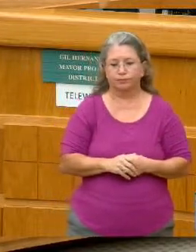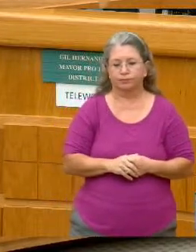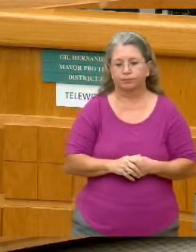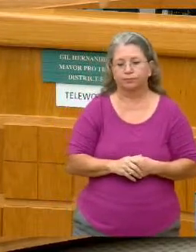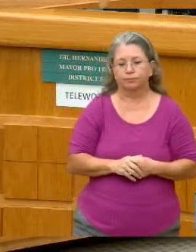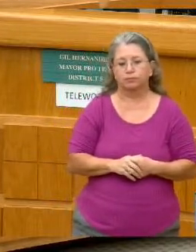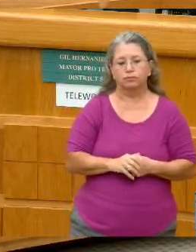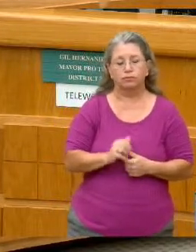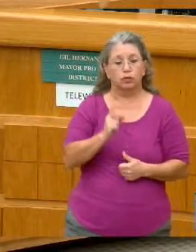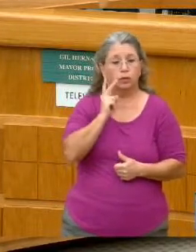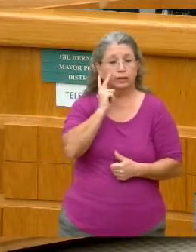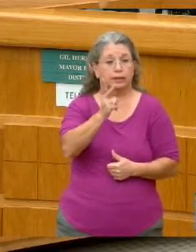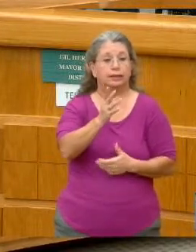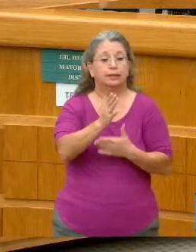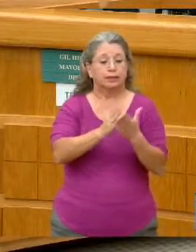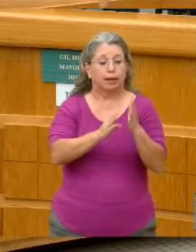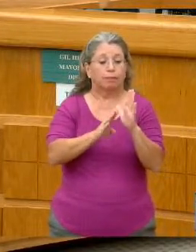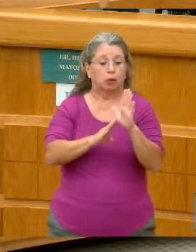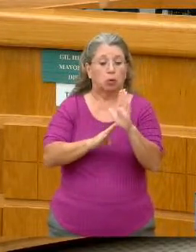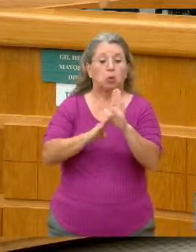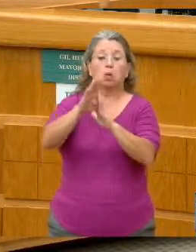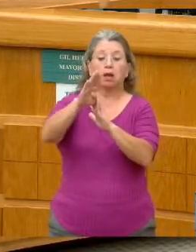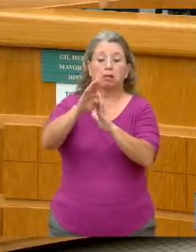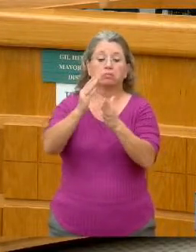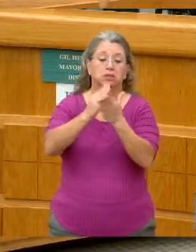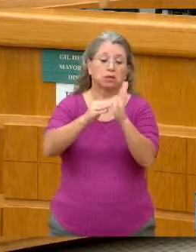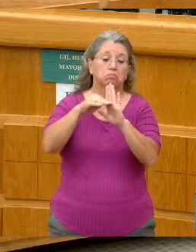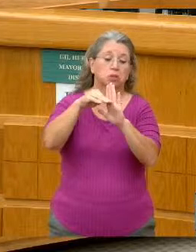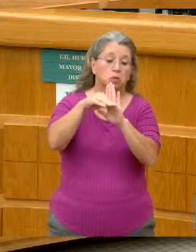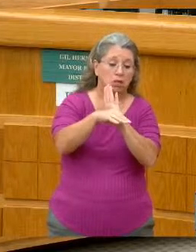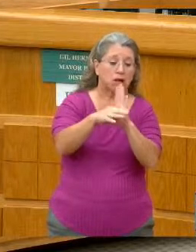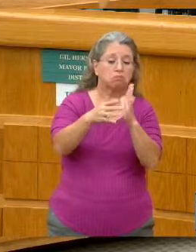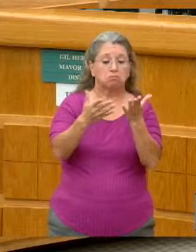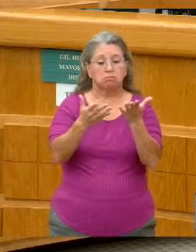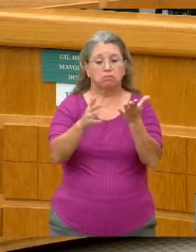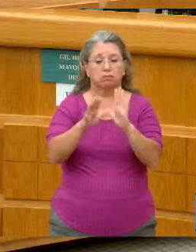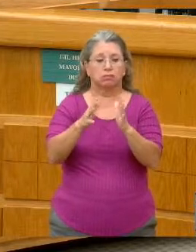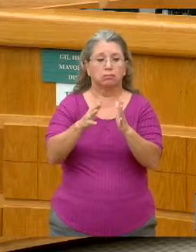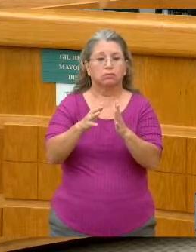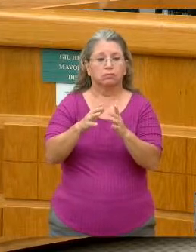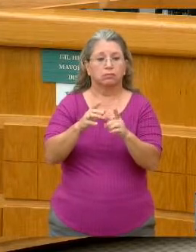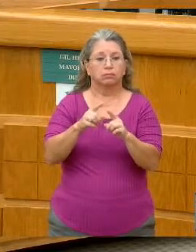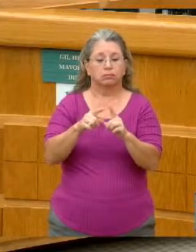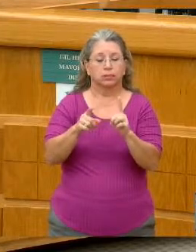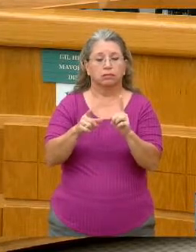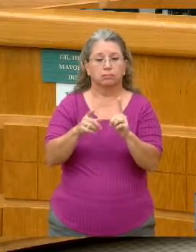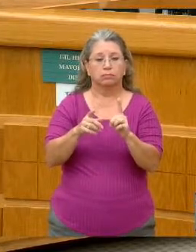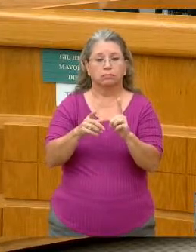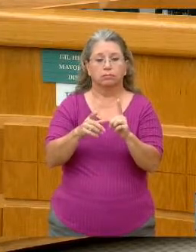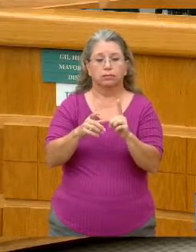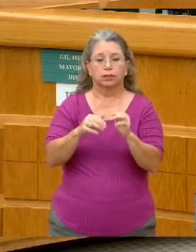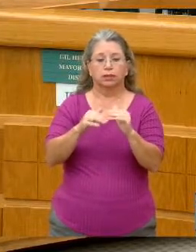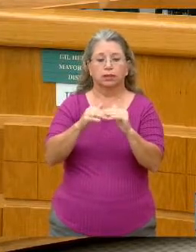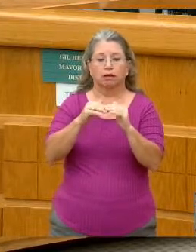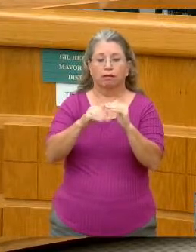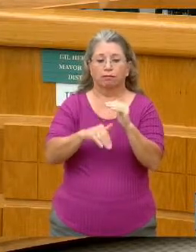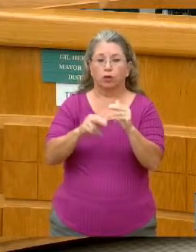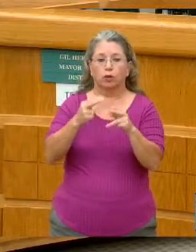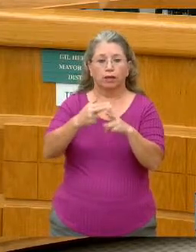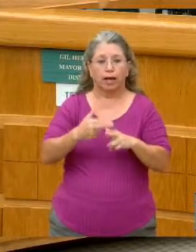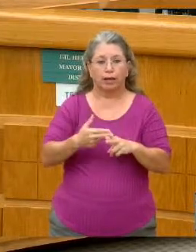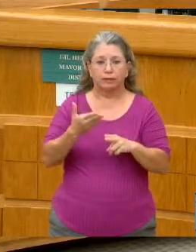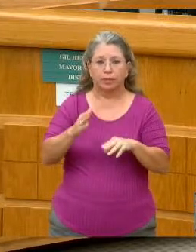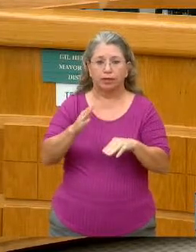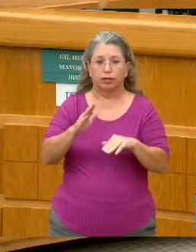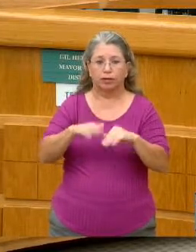are going up and some that are going down. In general, they're moving in the right direction. There's fewer names here this week than last week